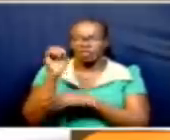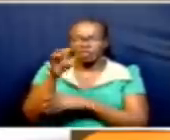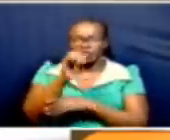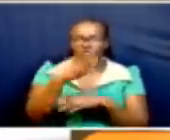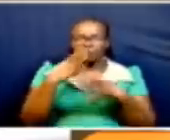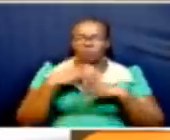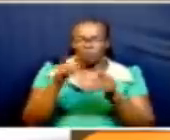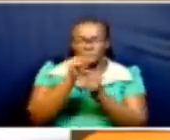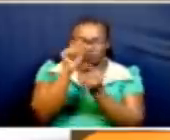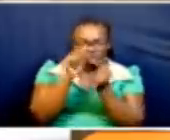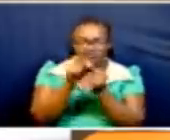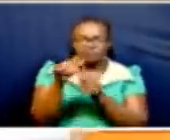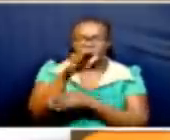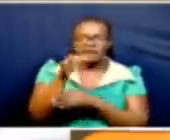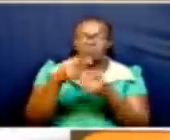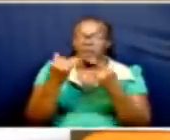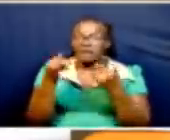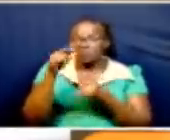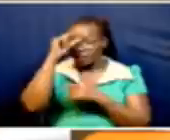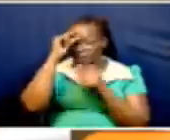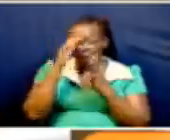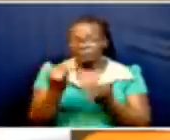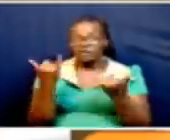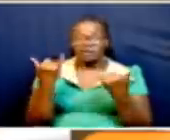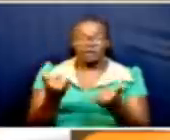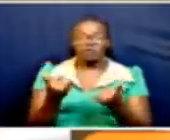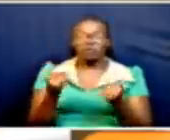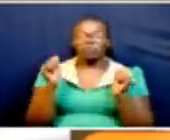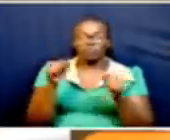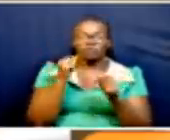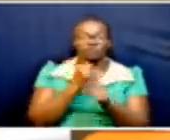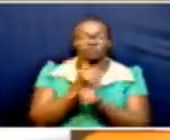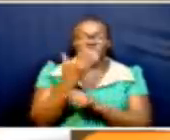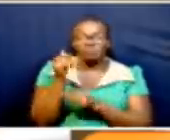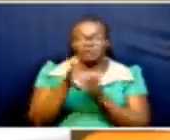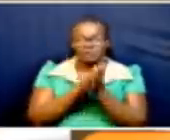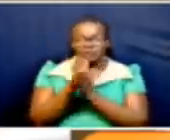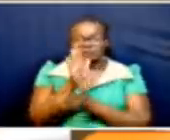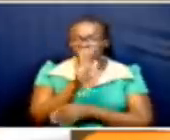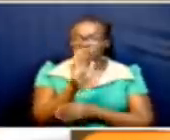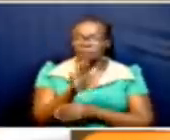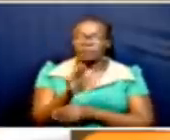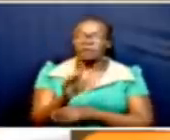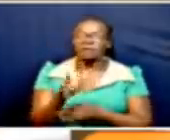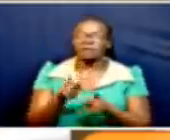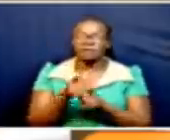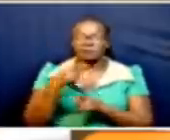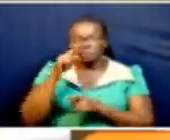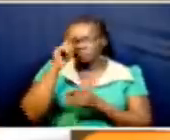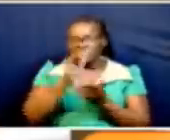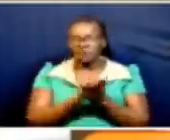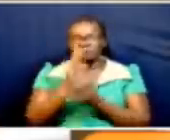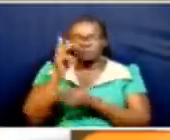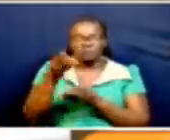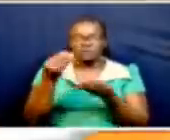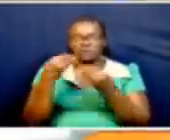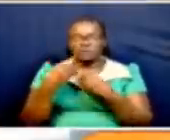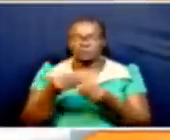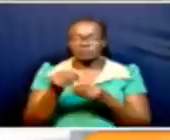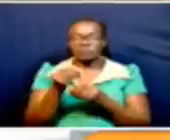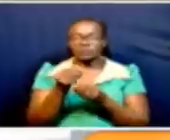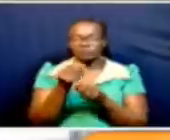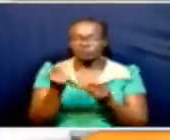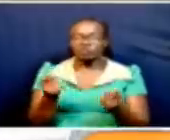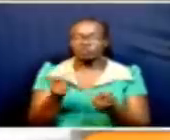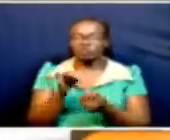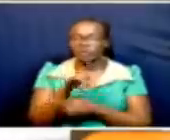that the current governor that we have also will do it in his best interest. He will do it, and I believe that he will provide a solution for these people. These are the real